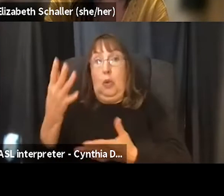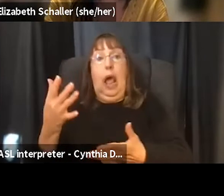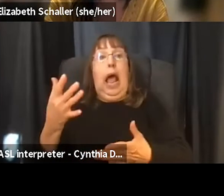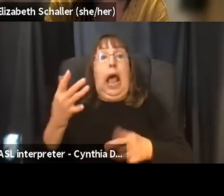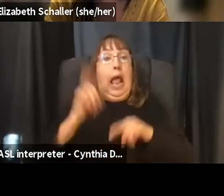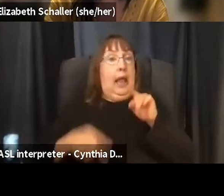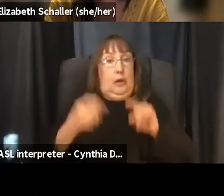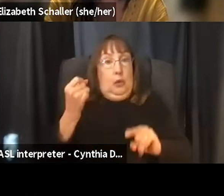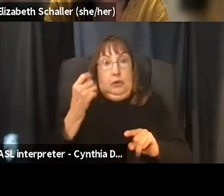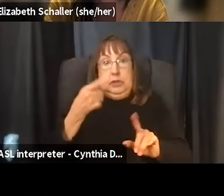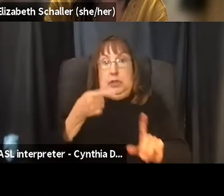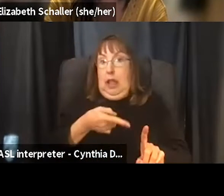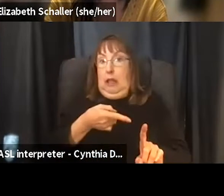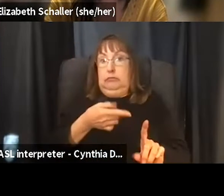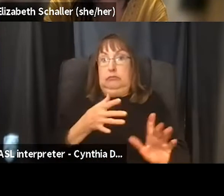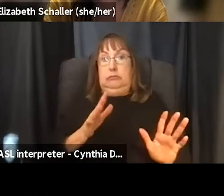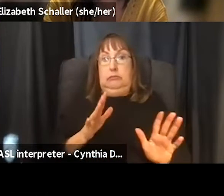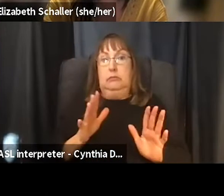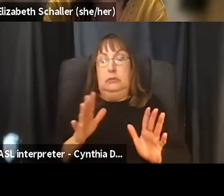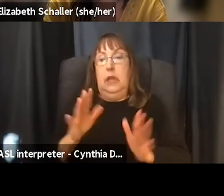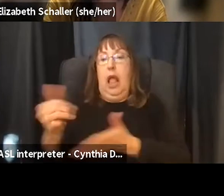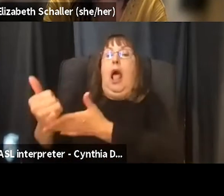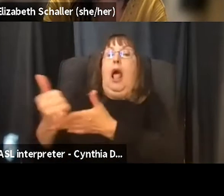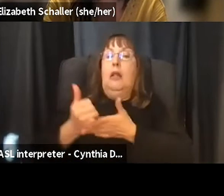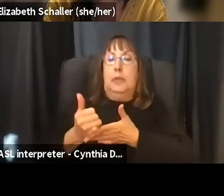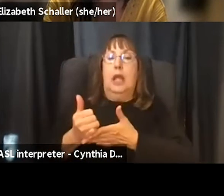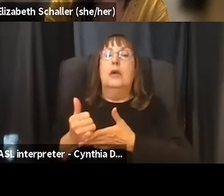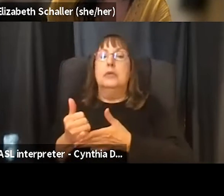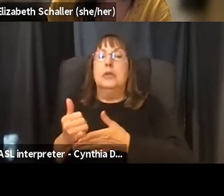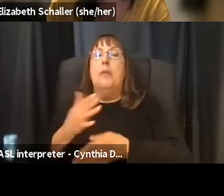out? And so we've had conversations about it